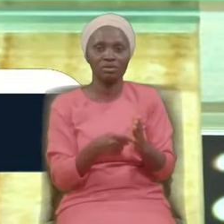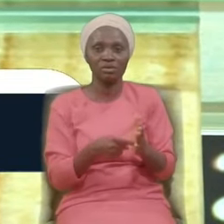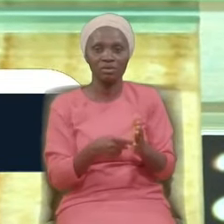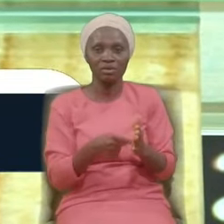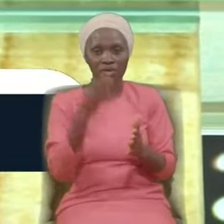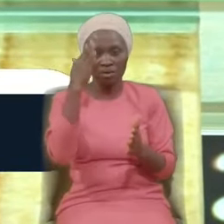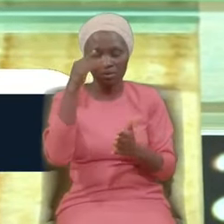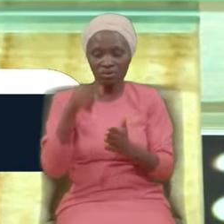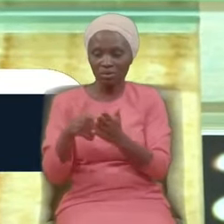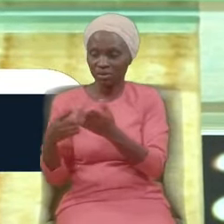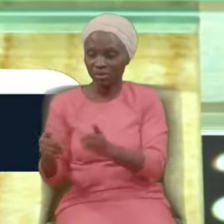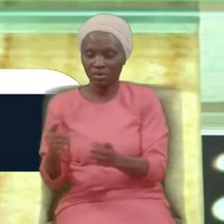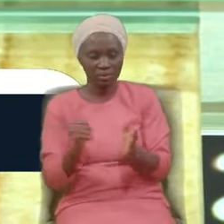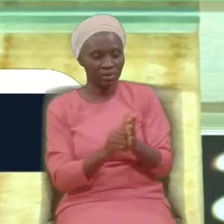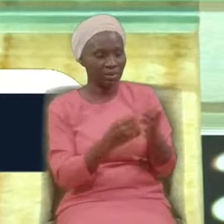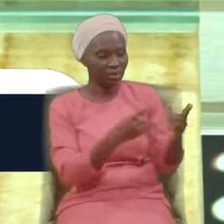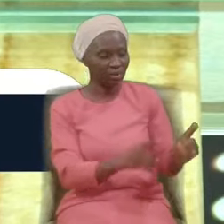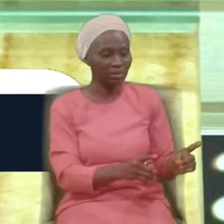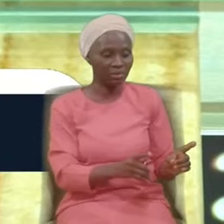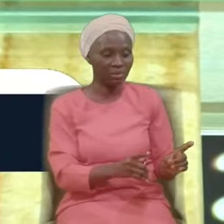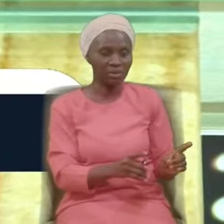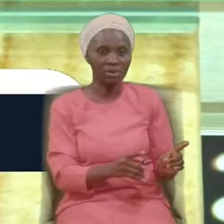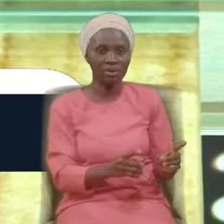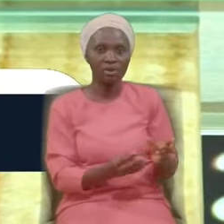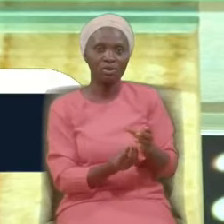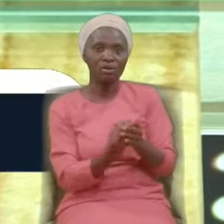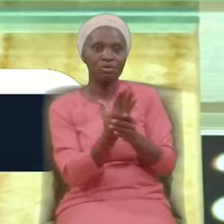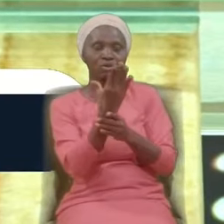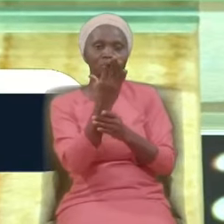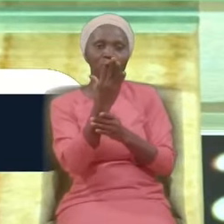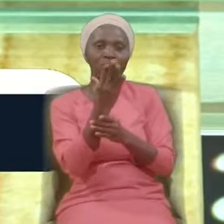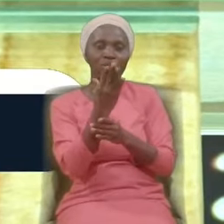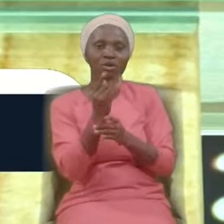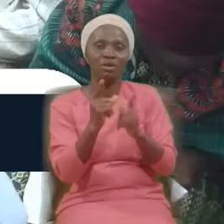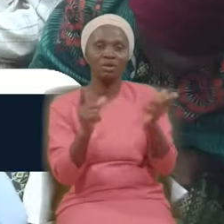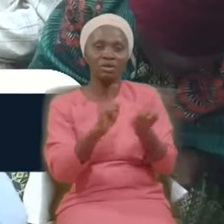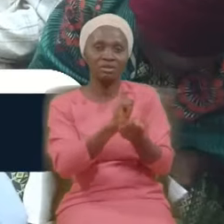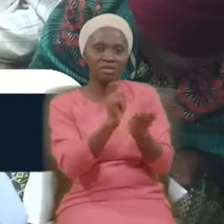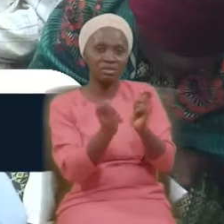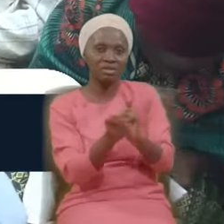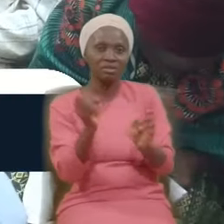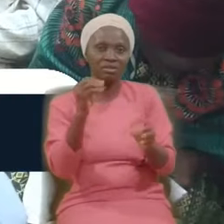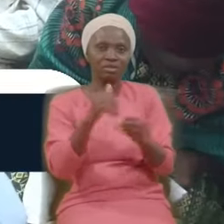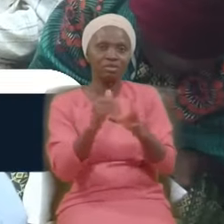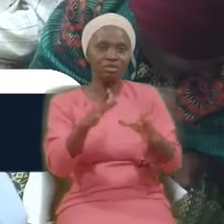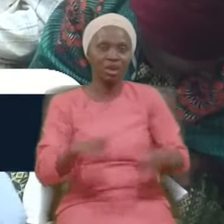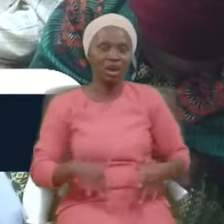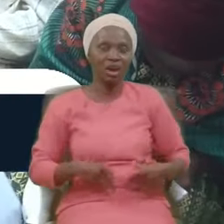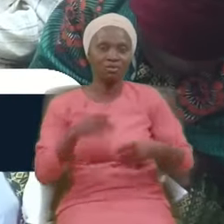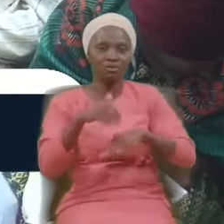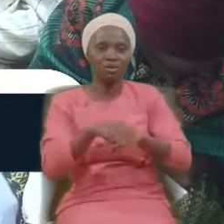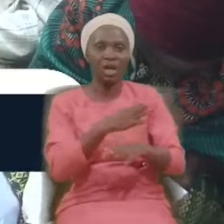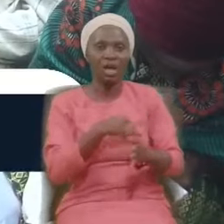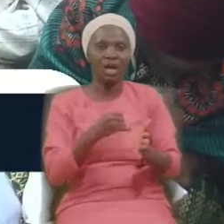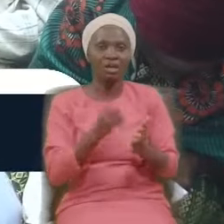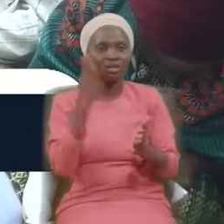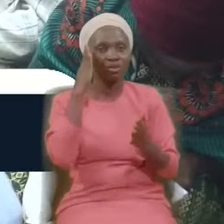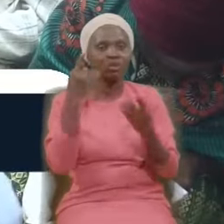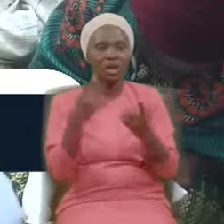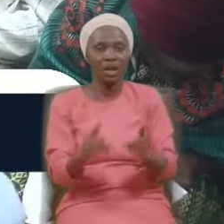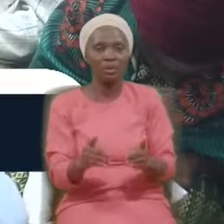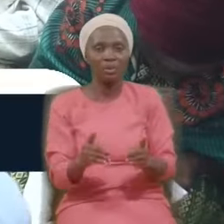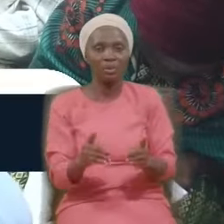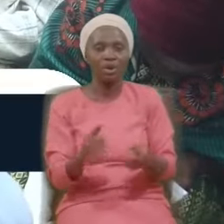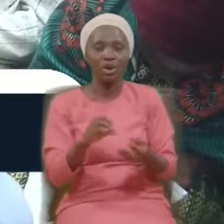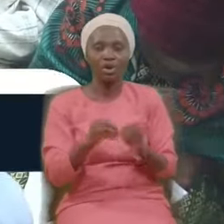that happens, and that happens. Dynamics in your life tonight, and it's going to happen. Number one, the